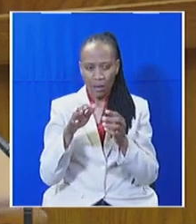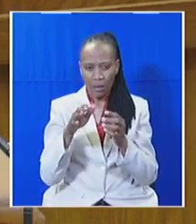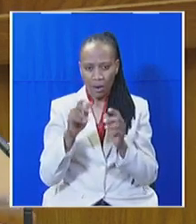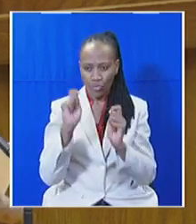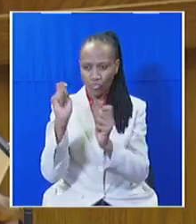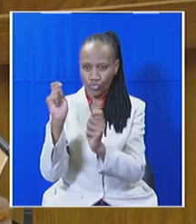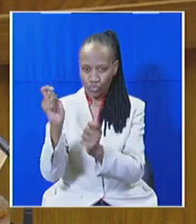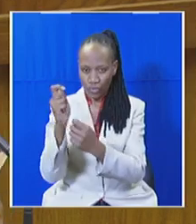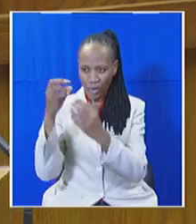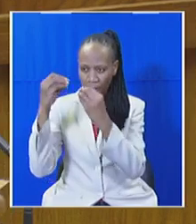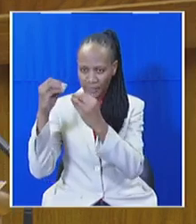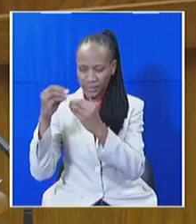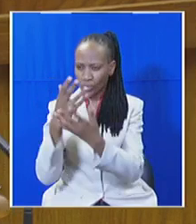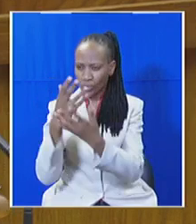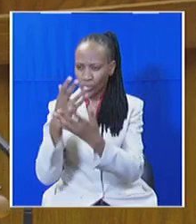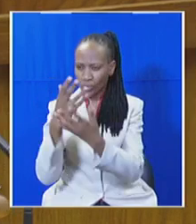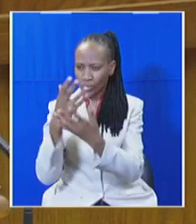rural enterprises,